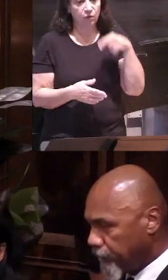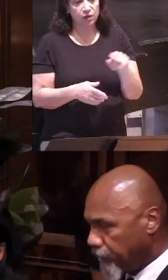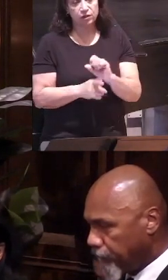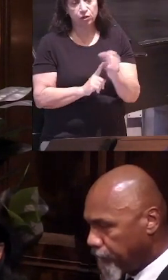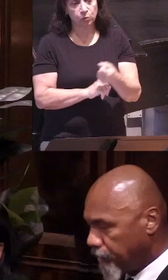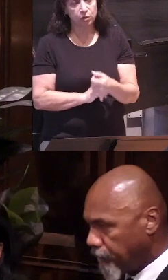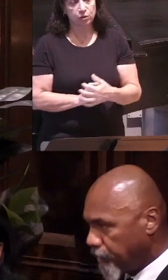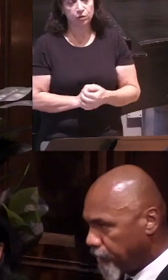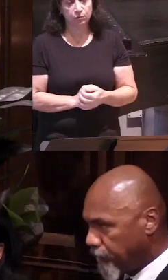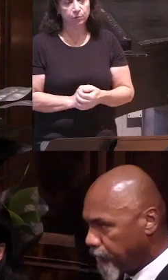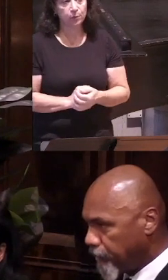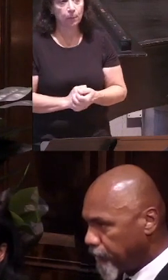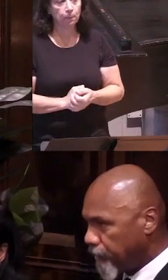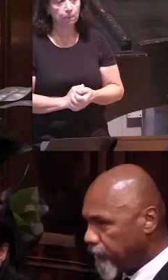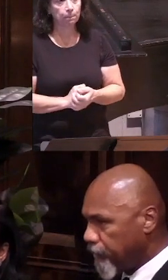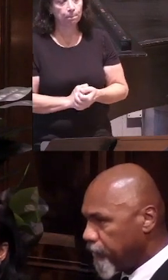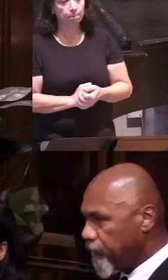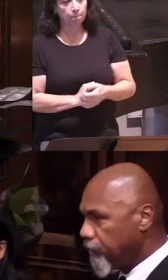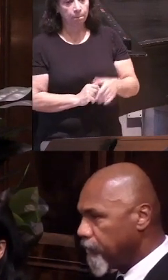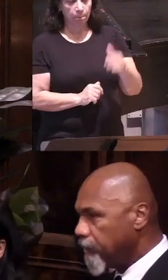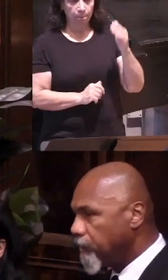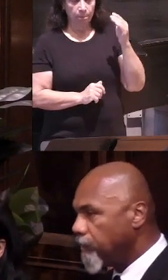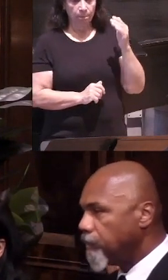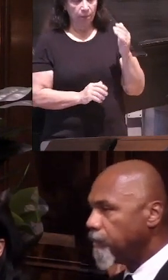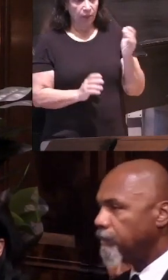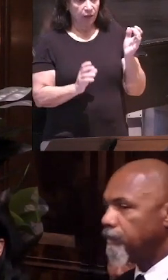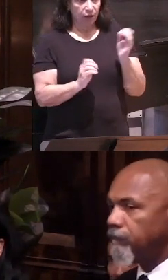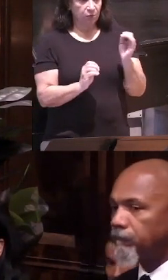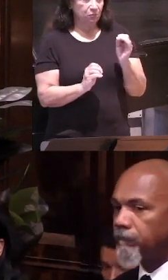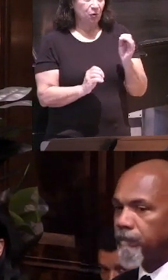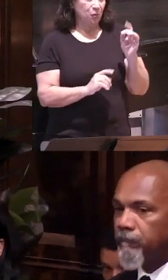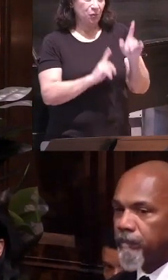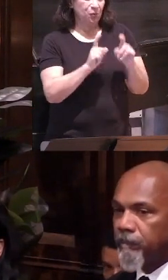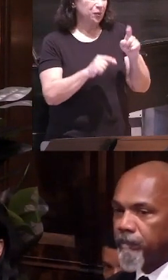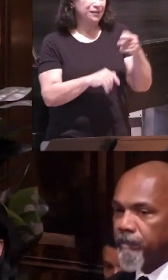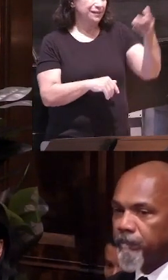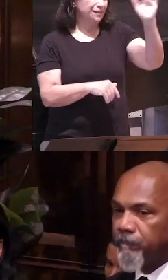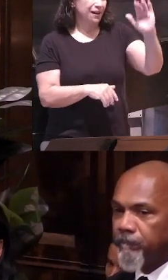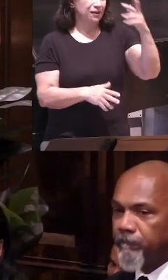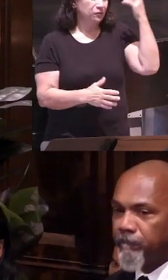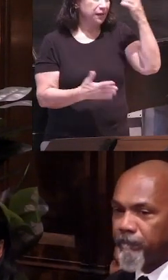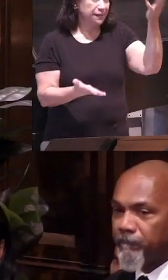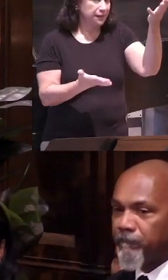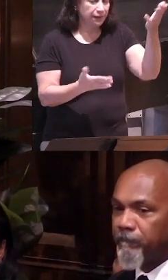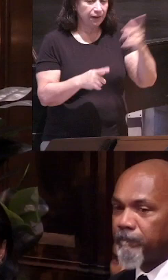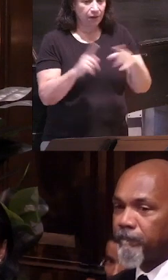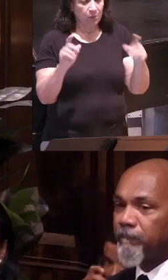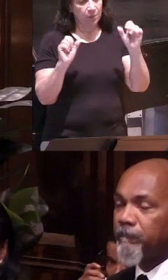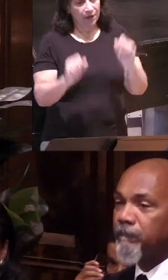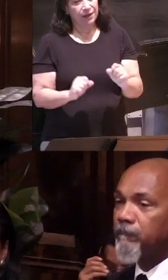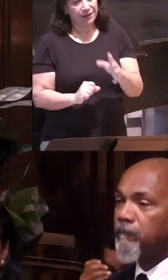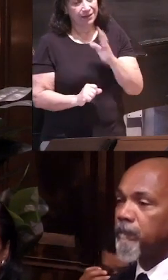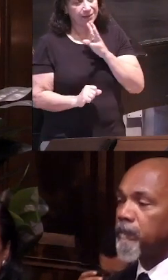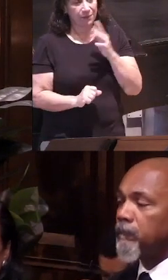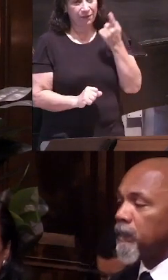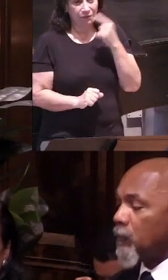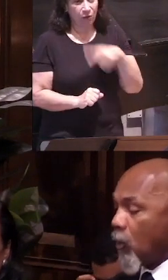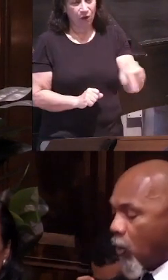circumstances. I have no intentions to question the Most High, but I can speak for many of